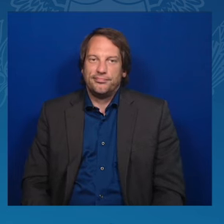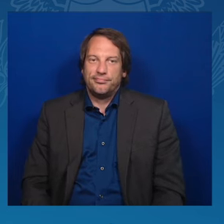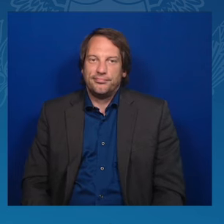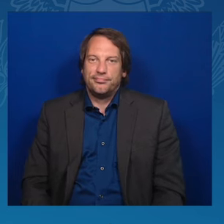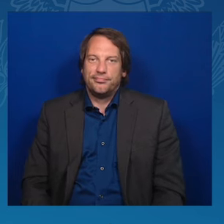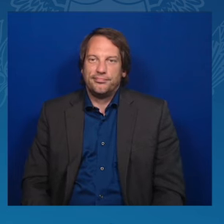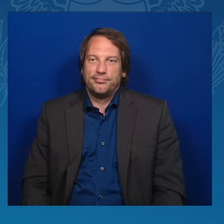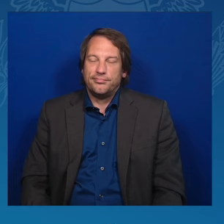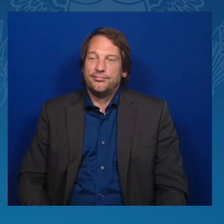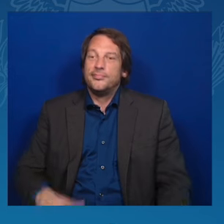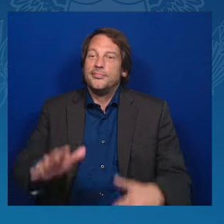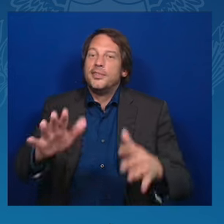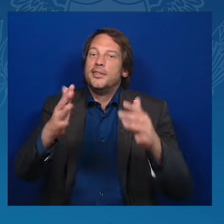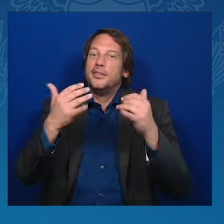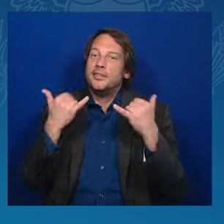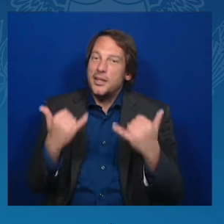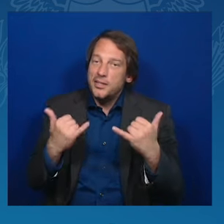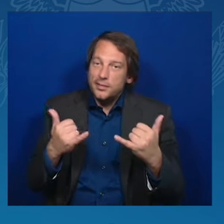And now, ladies and gentlemen,